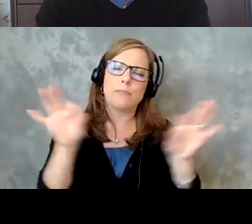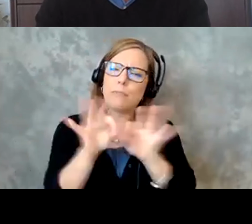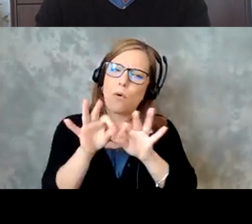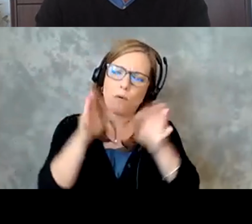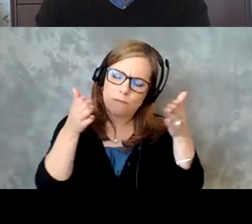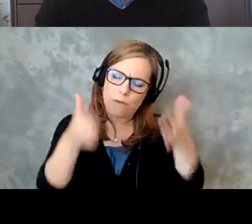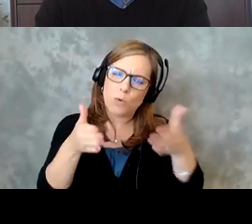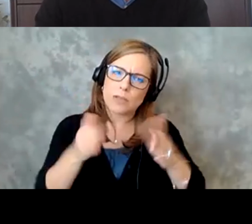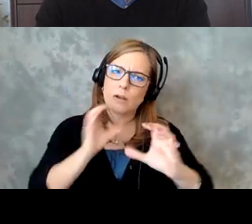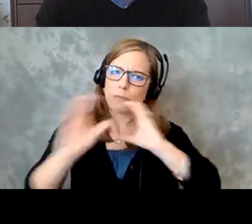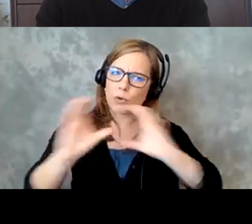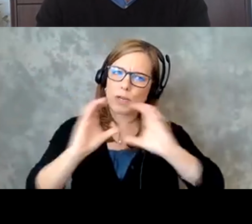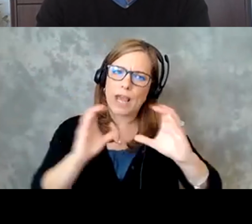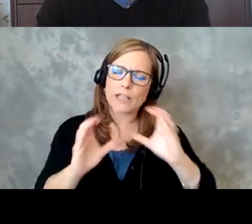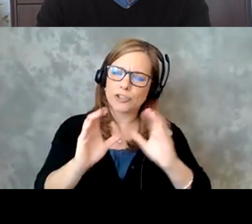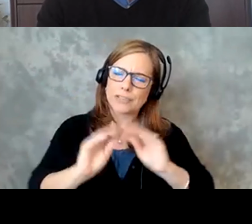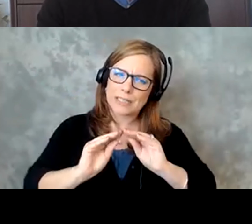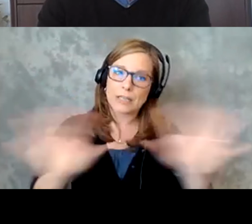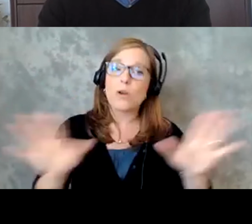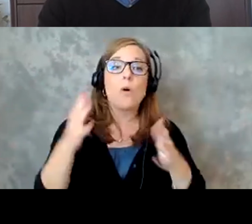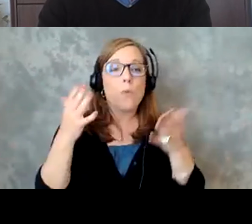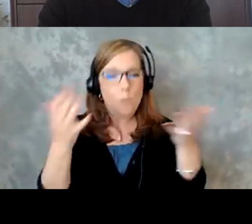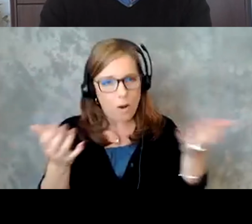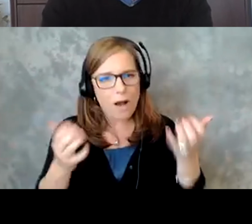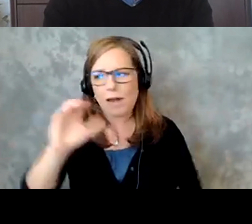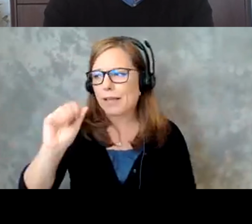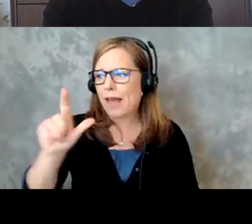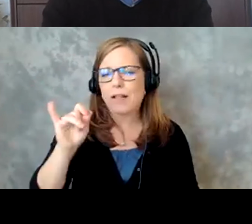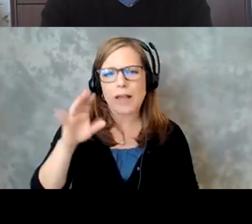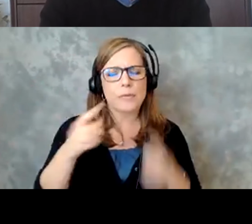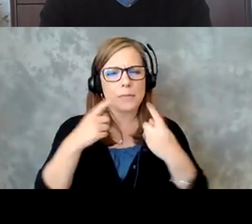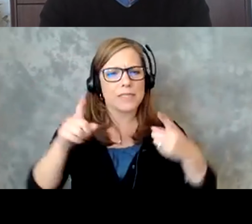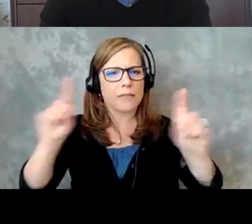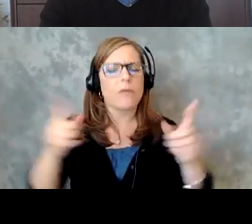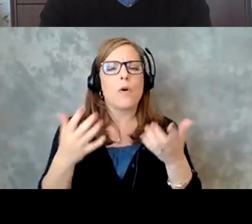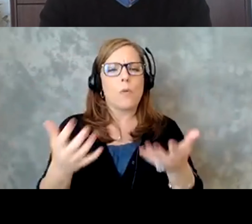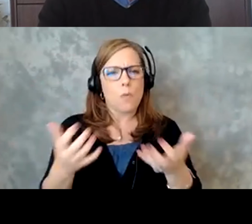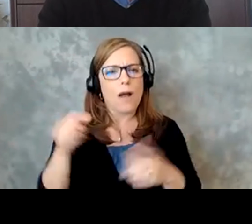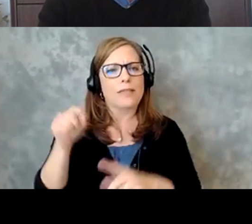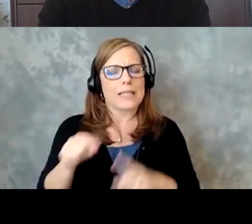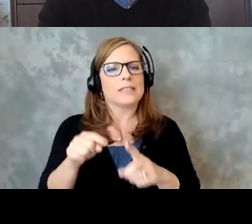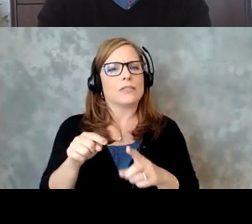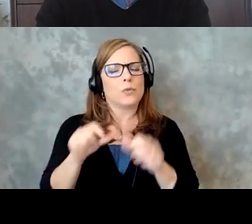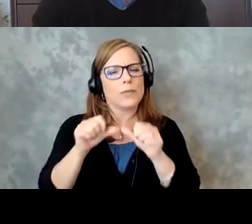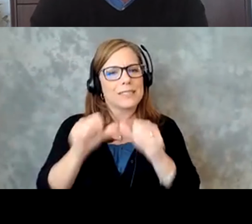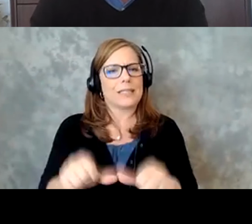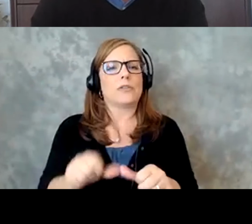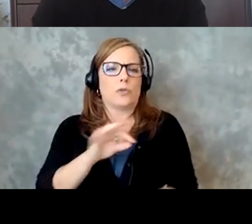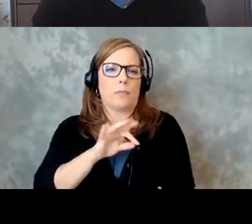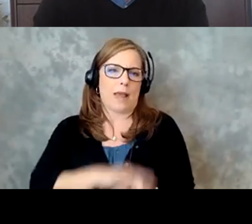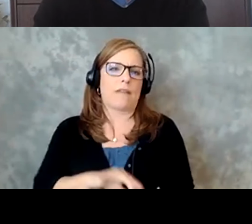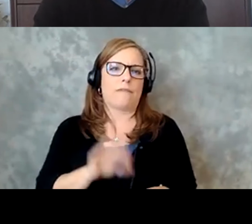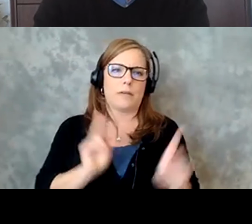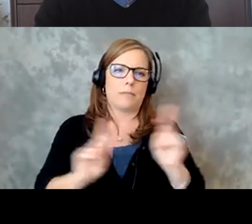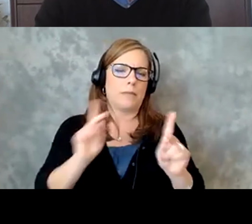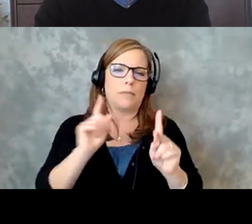CalAIM to be successful. We want it to be a benefit for many years to come. We also